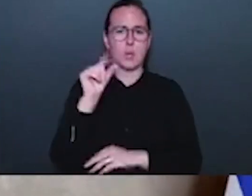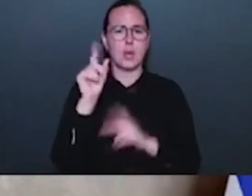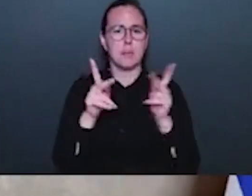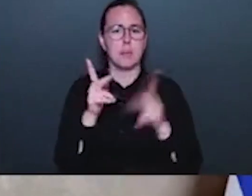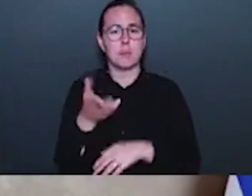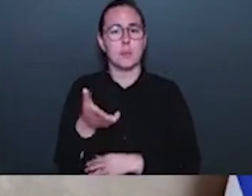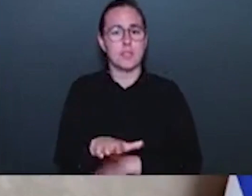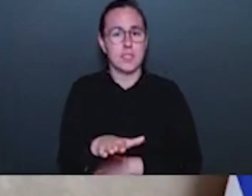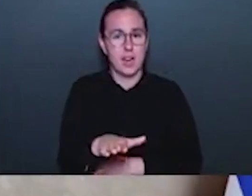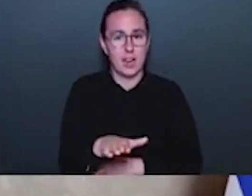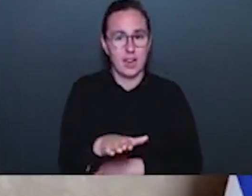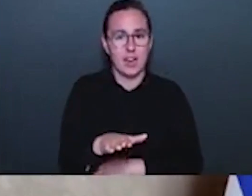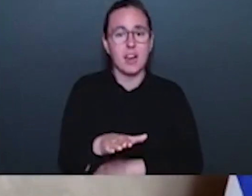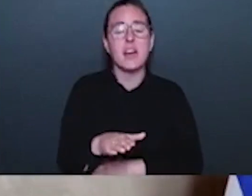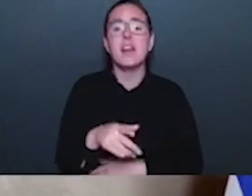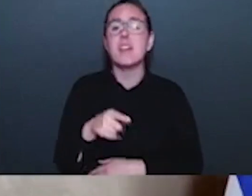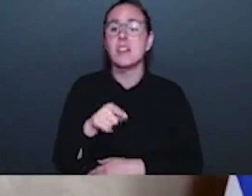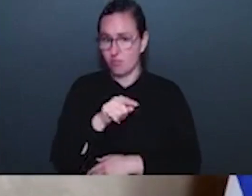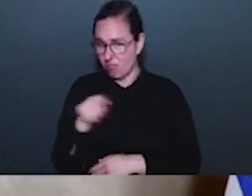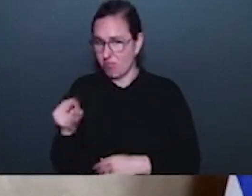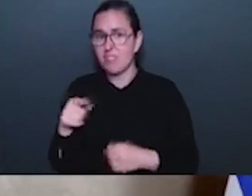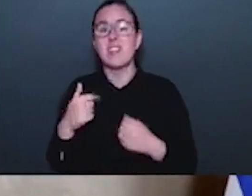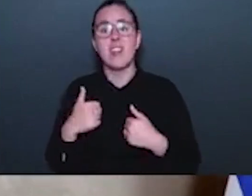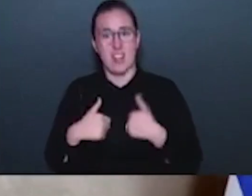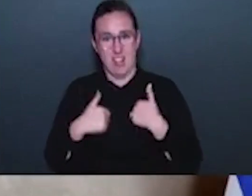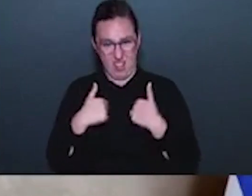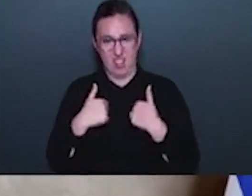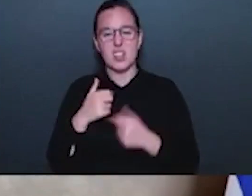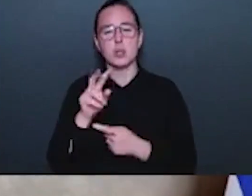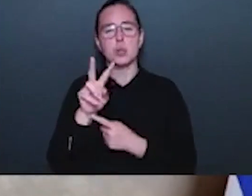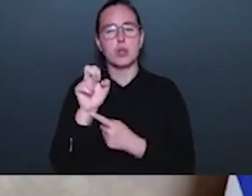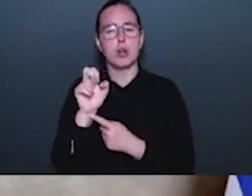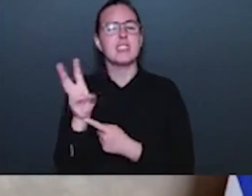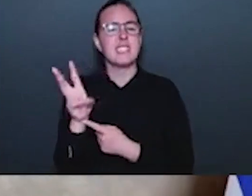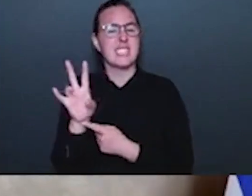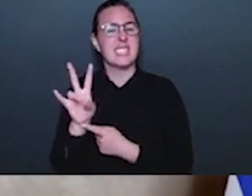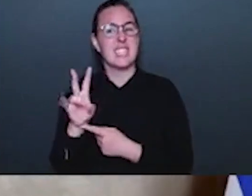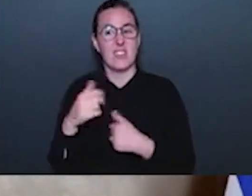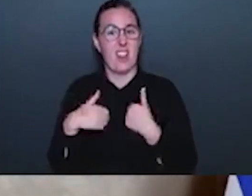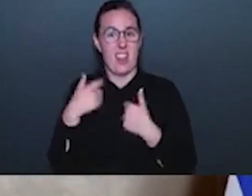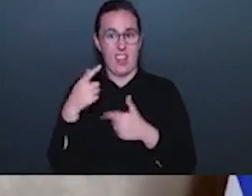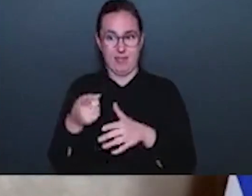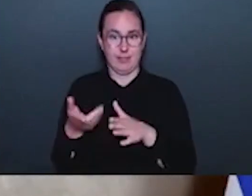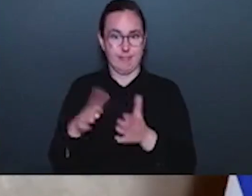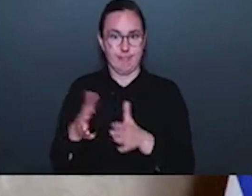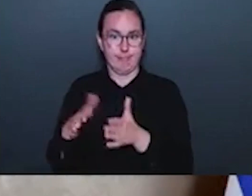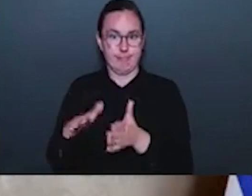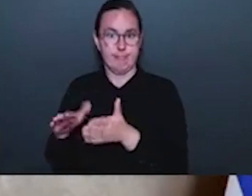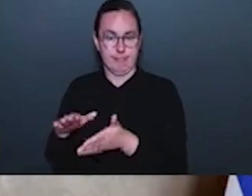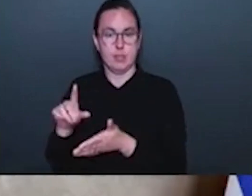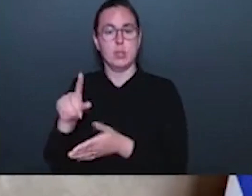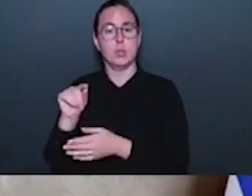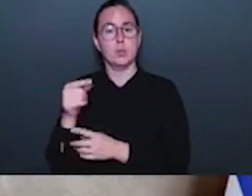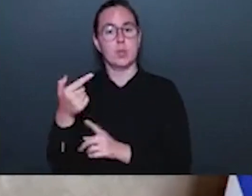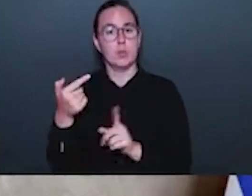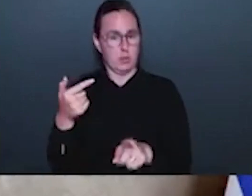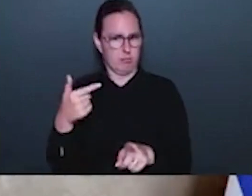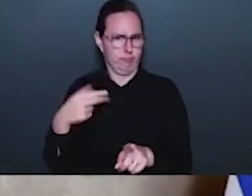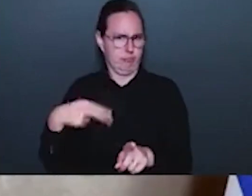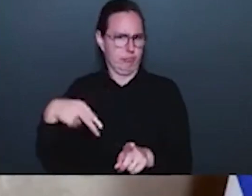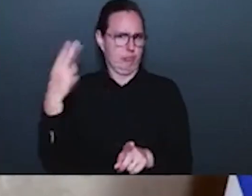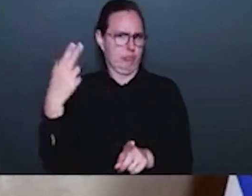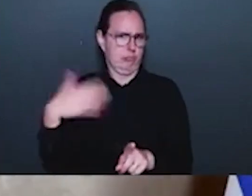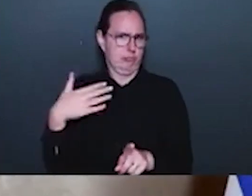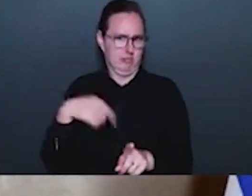toll in a calendar year. And in the first 9 months of 2022, 1,644 lives were